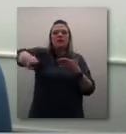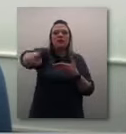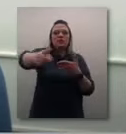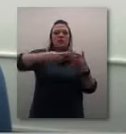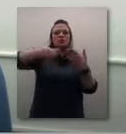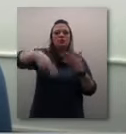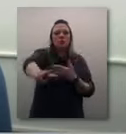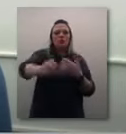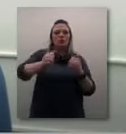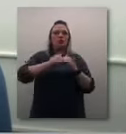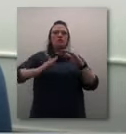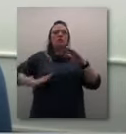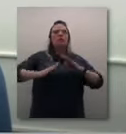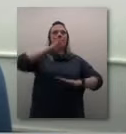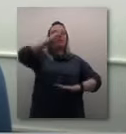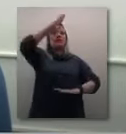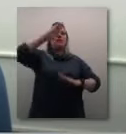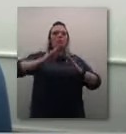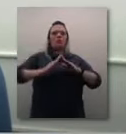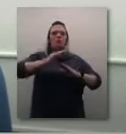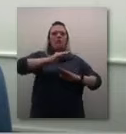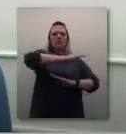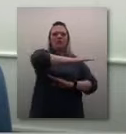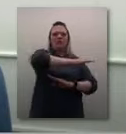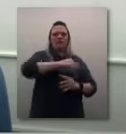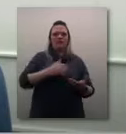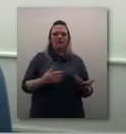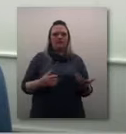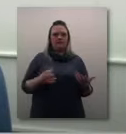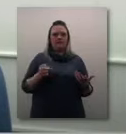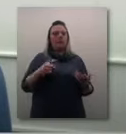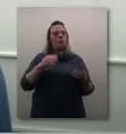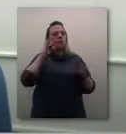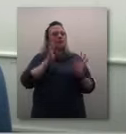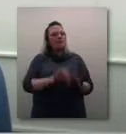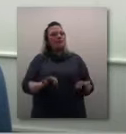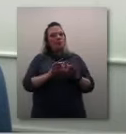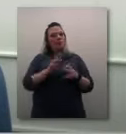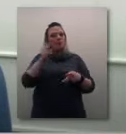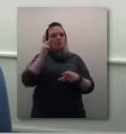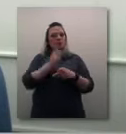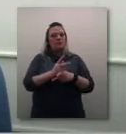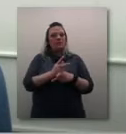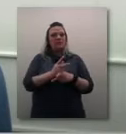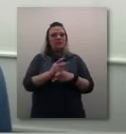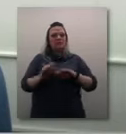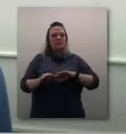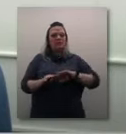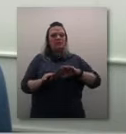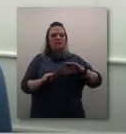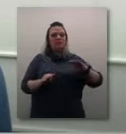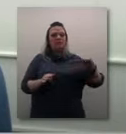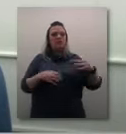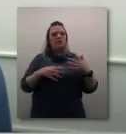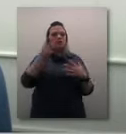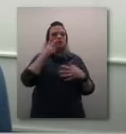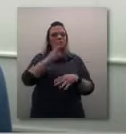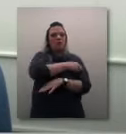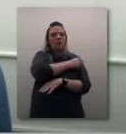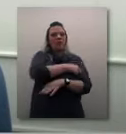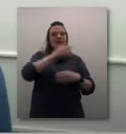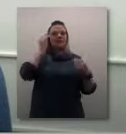or plateau. So it's very important to continue to keep this peak up. Again, you saw the hospital